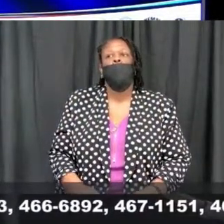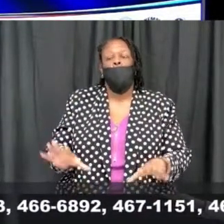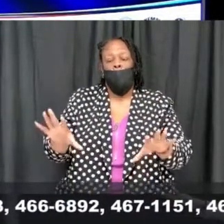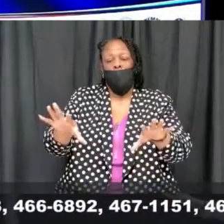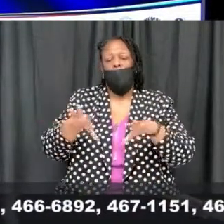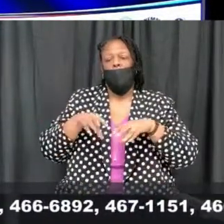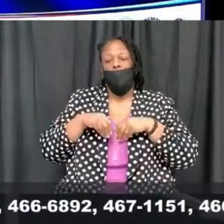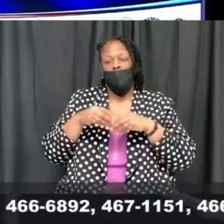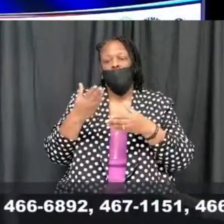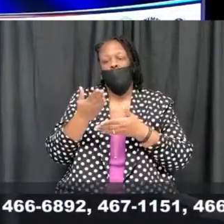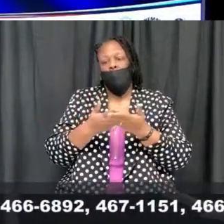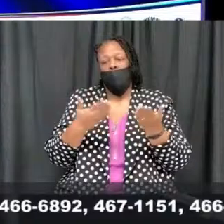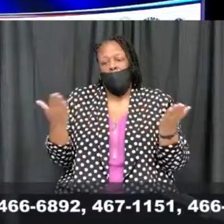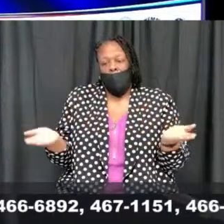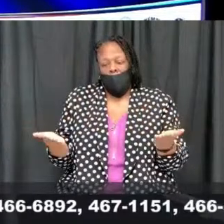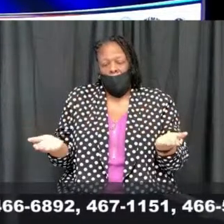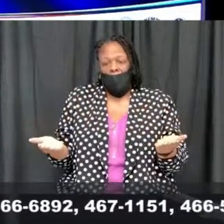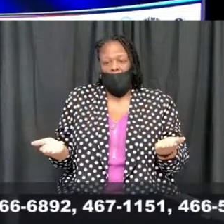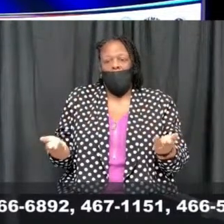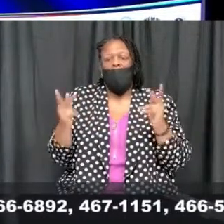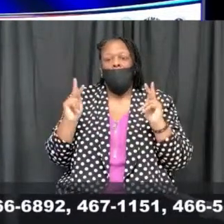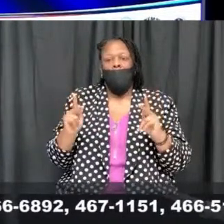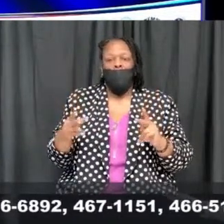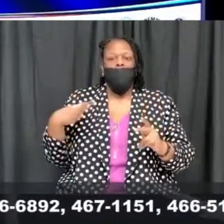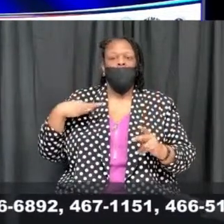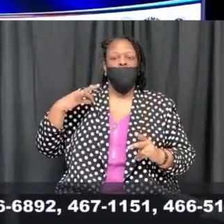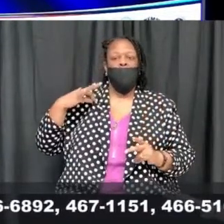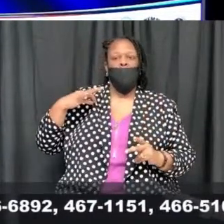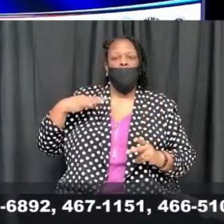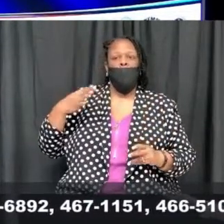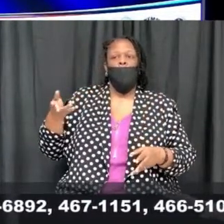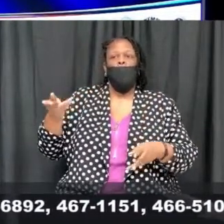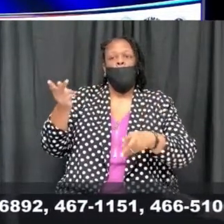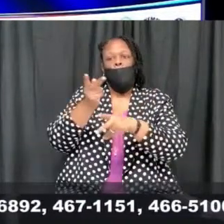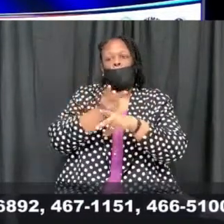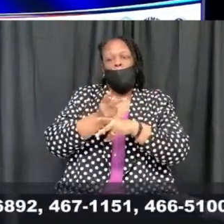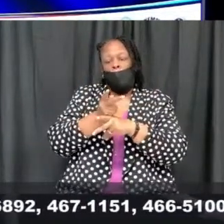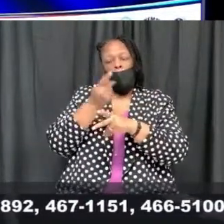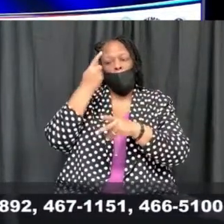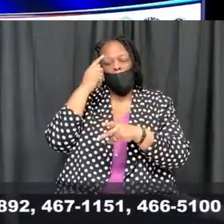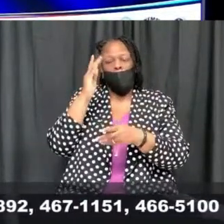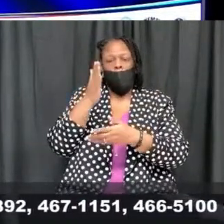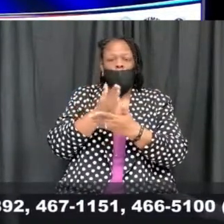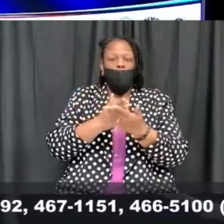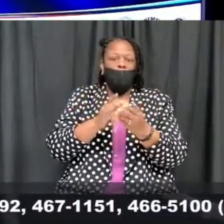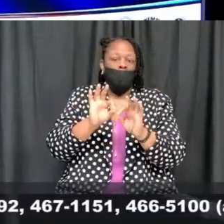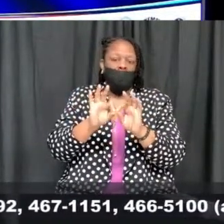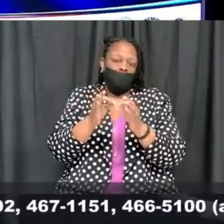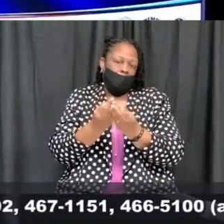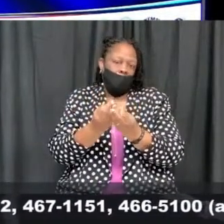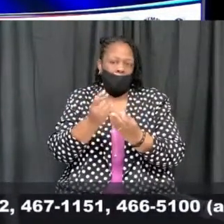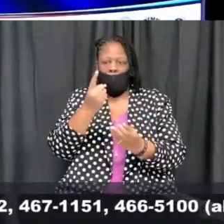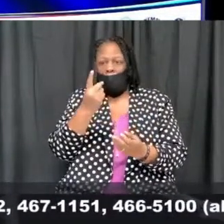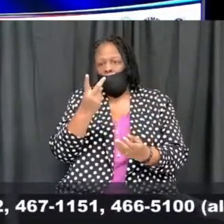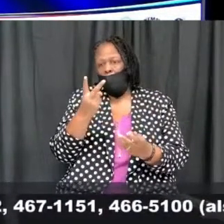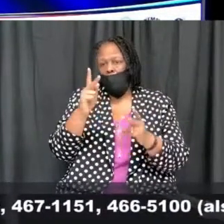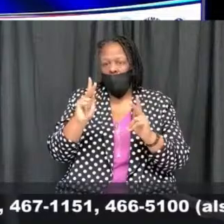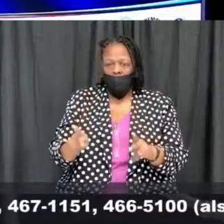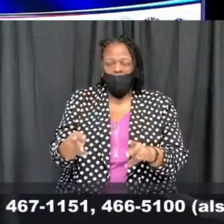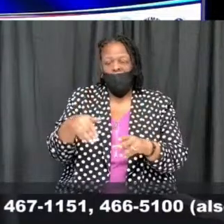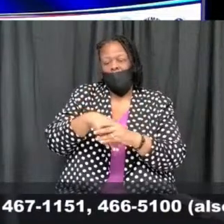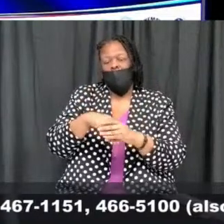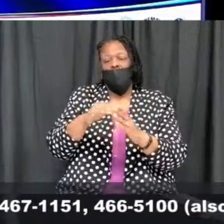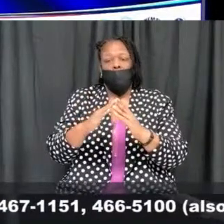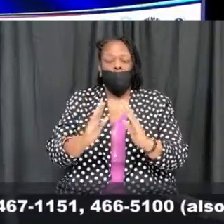Nevis under this particular designation. So at the present moment, we cannot say when this is going to happen. It's going to